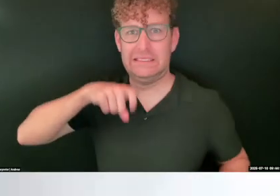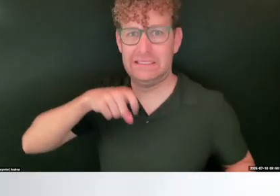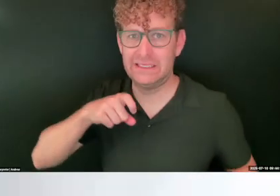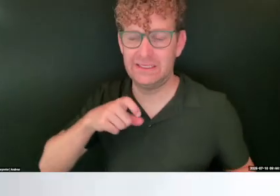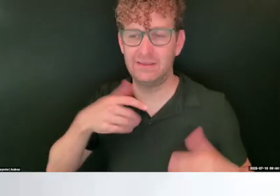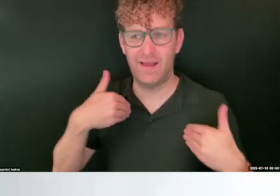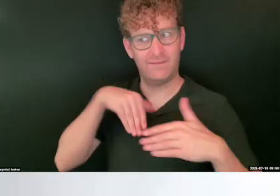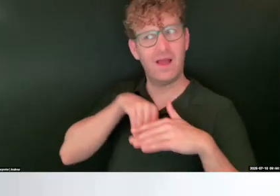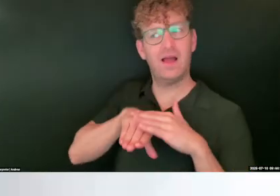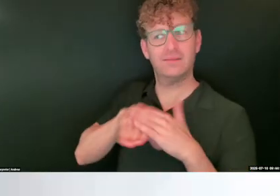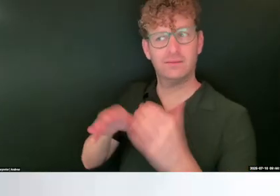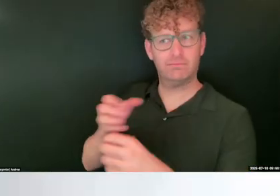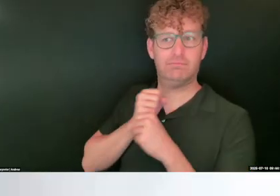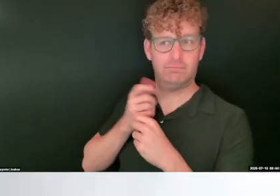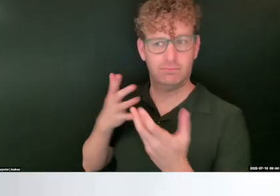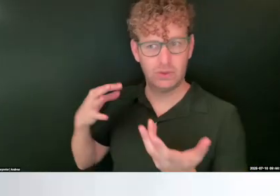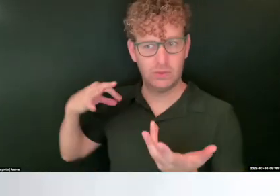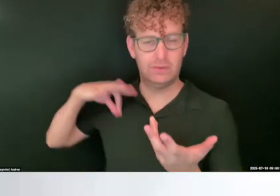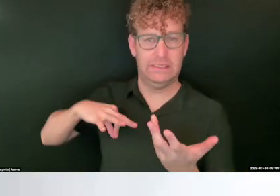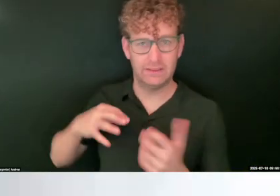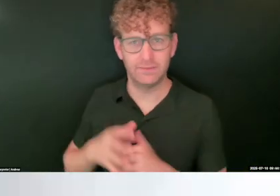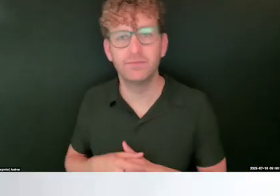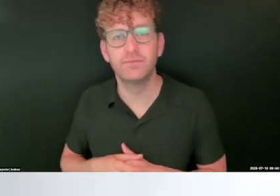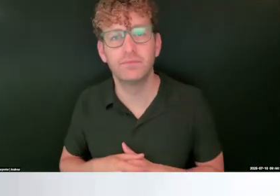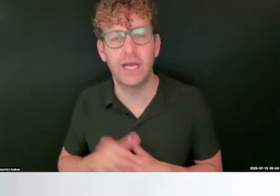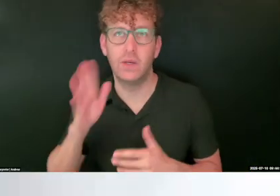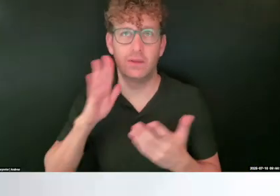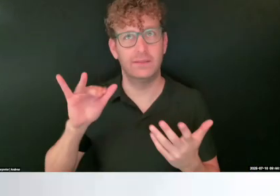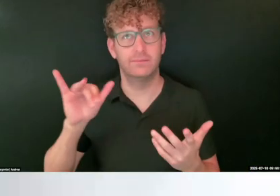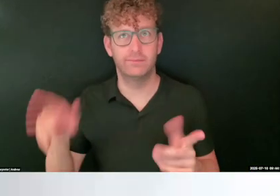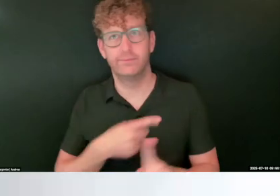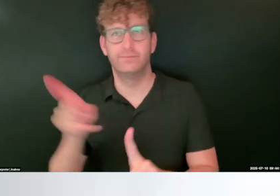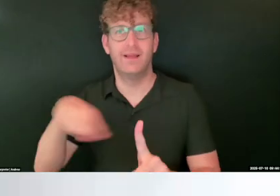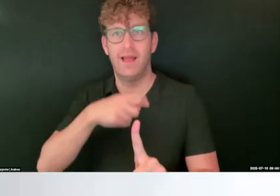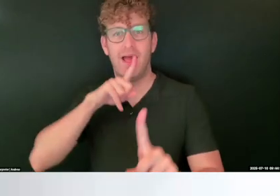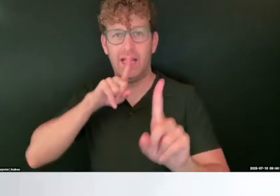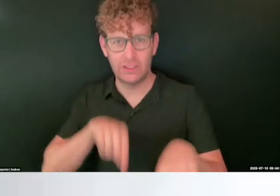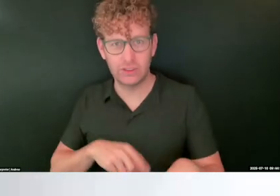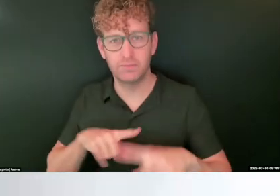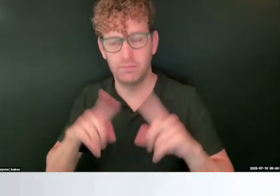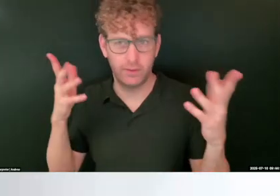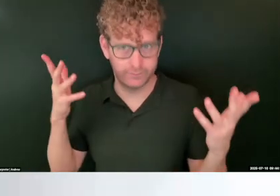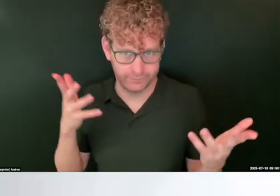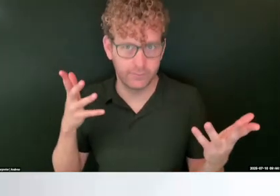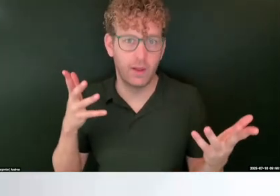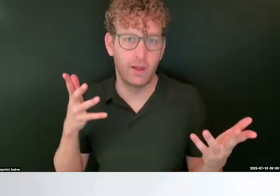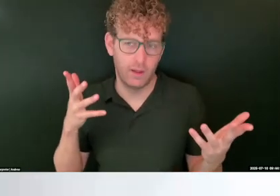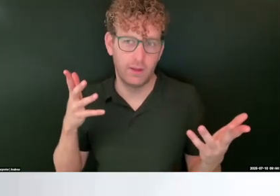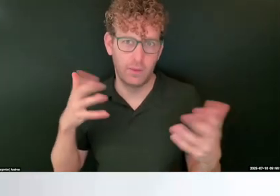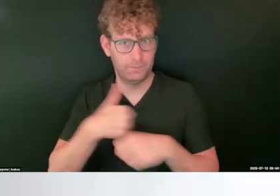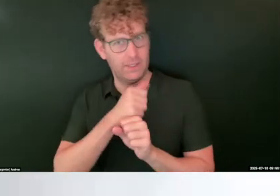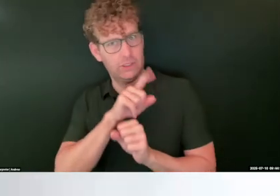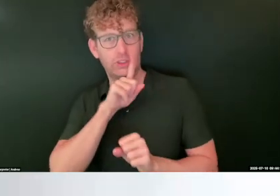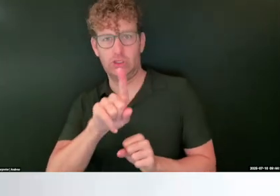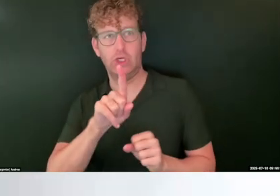So I know that it's a long-winded answer, as right now, essentially it is just we are making sure